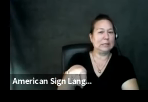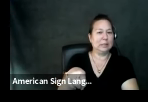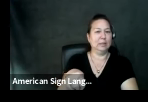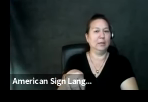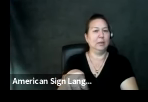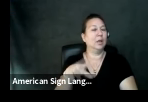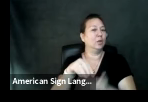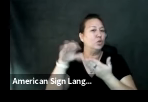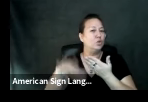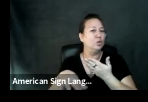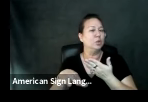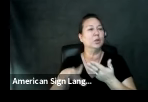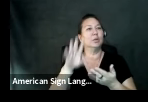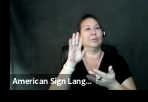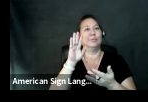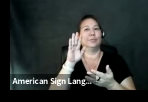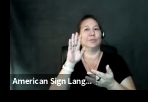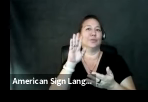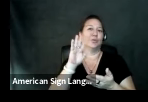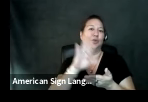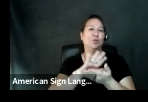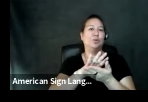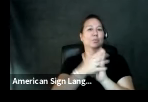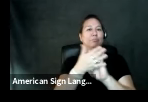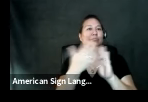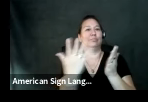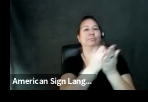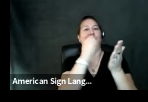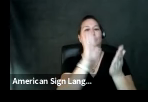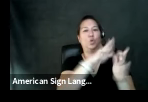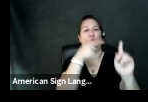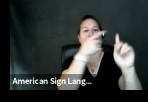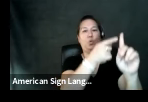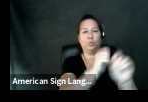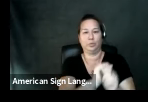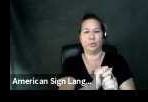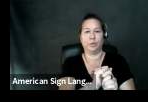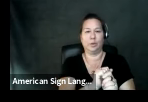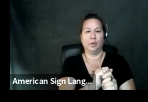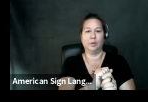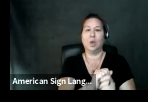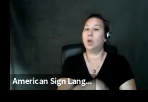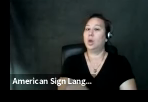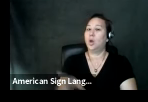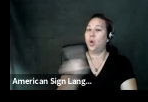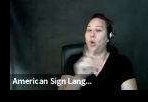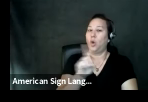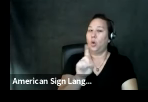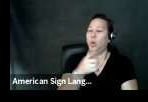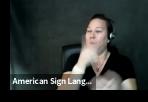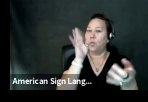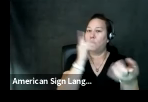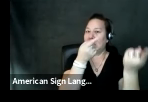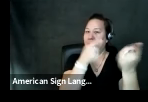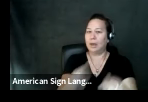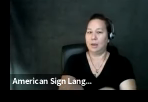progress on their developed IEP goals. Then it comes into the where the services should occur to